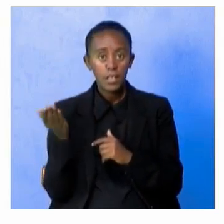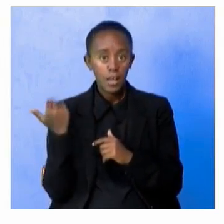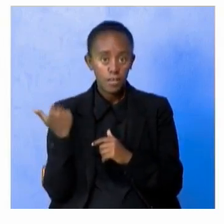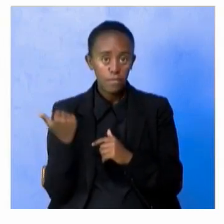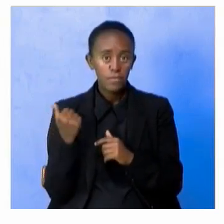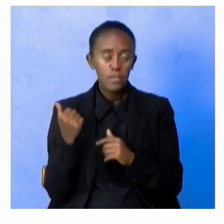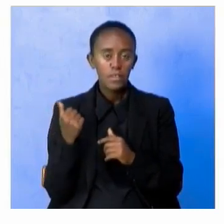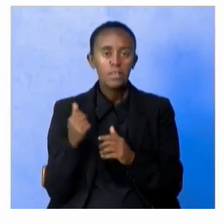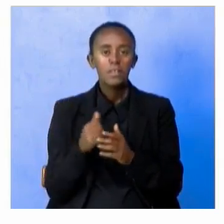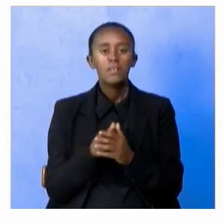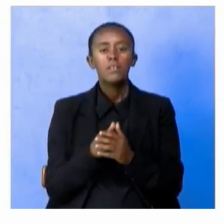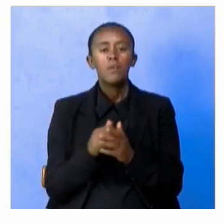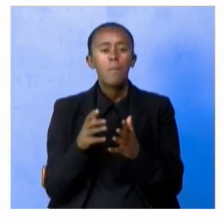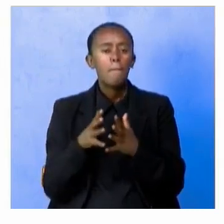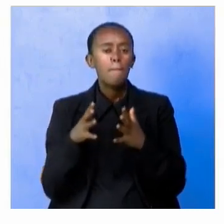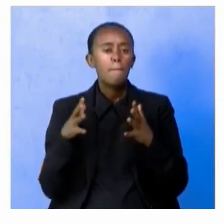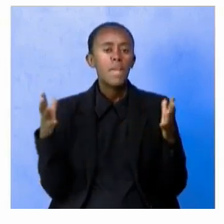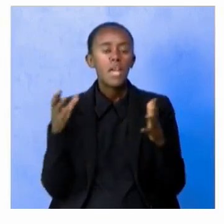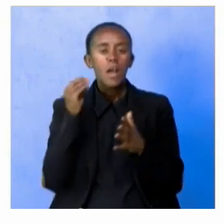in the big house